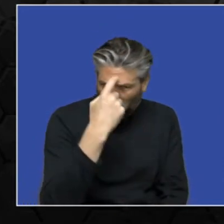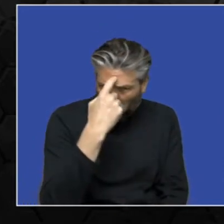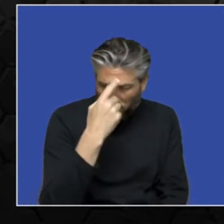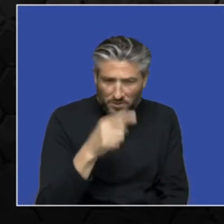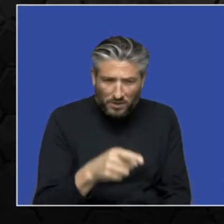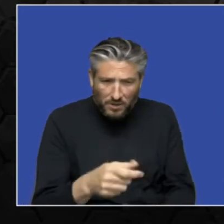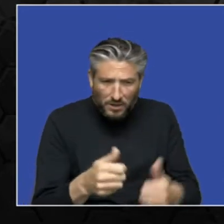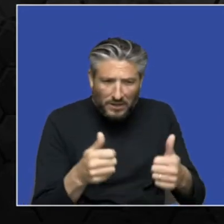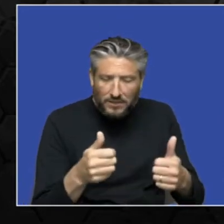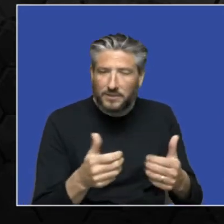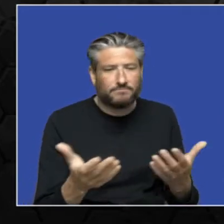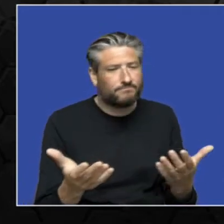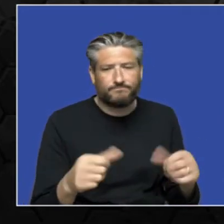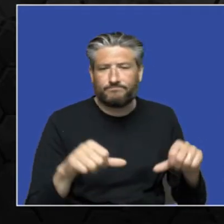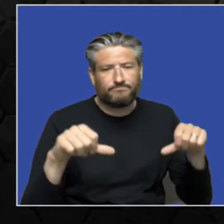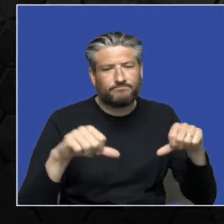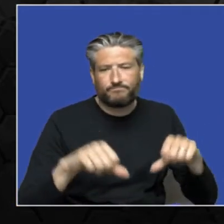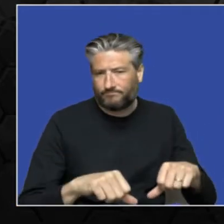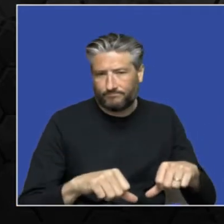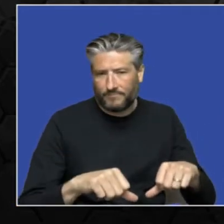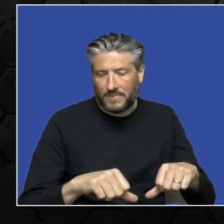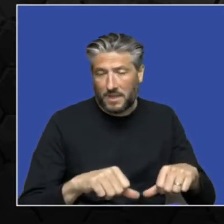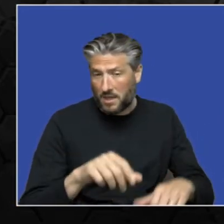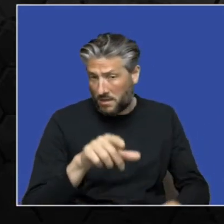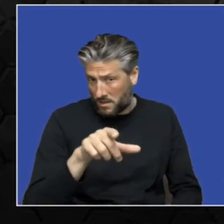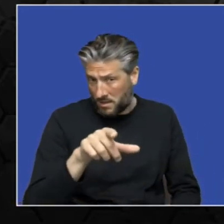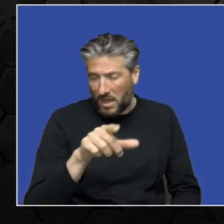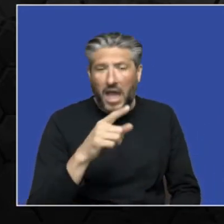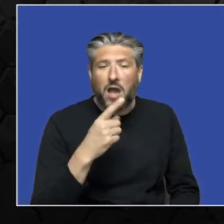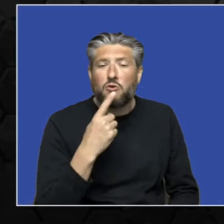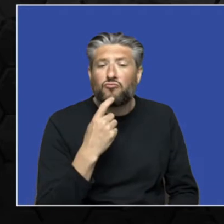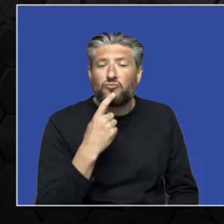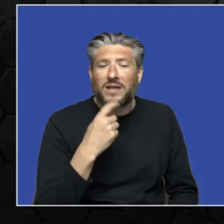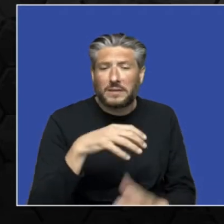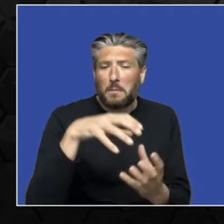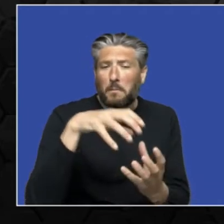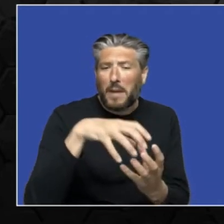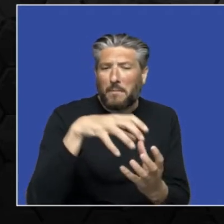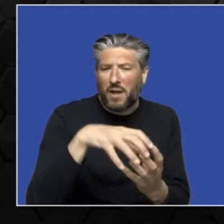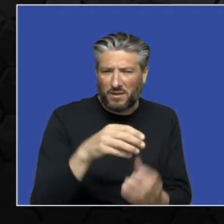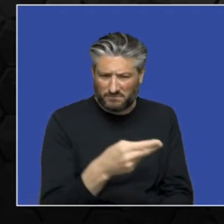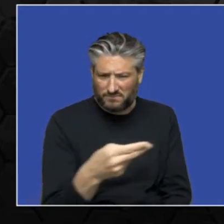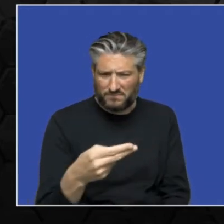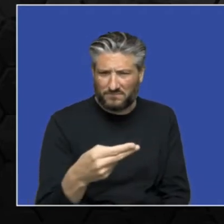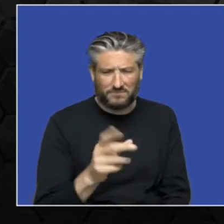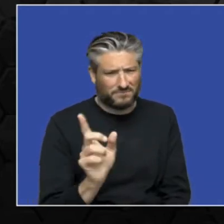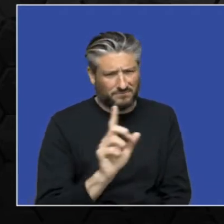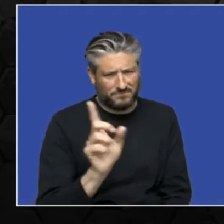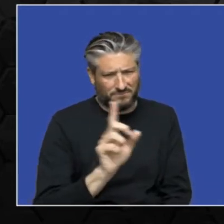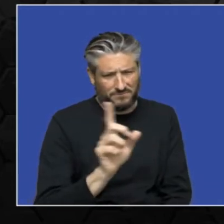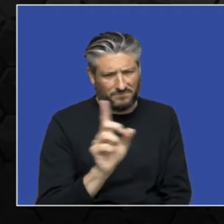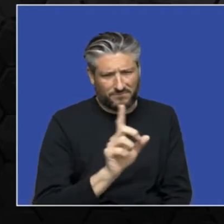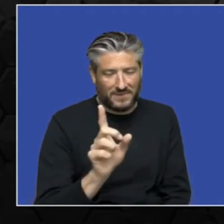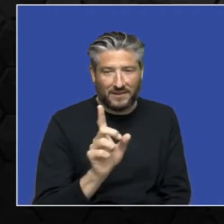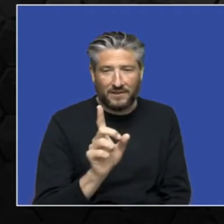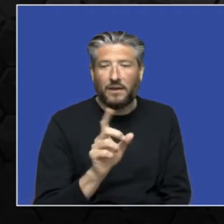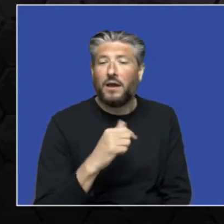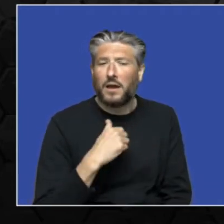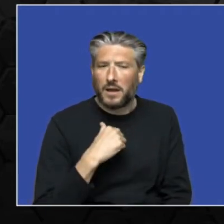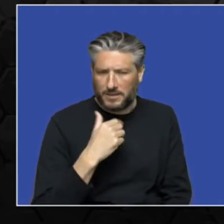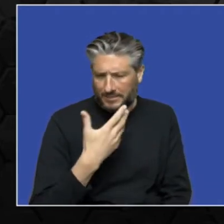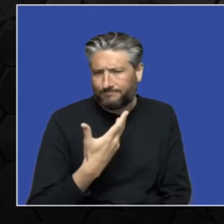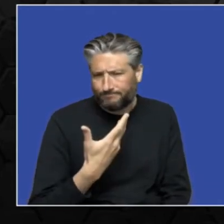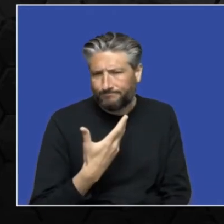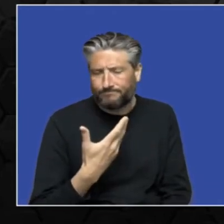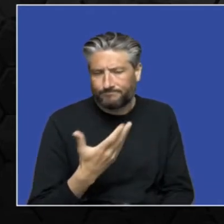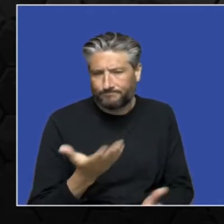see that there's no red bell pepper in this picture. So we need to improve our model. And in Lobe, we